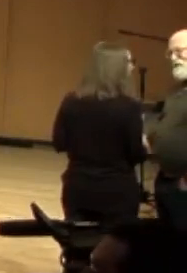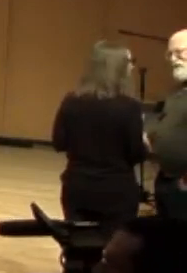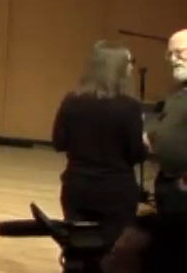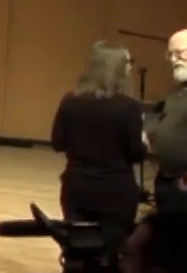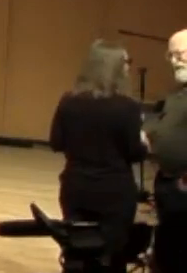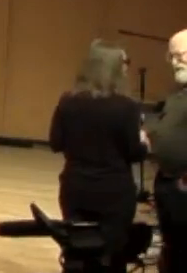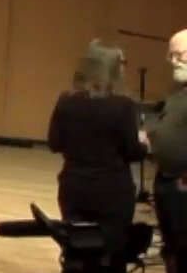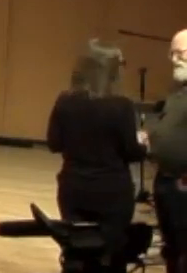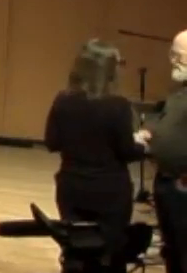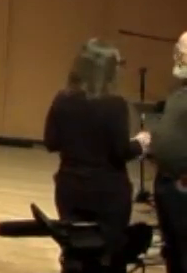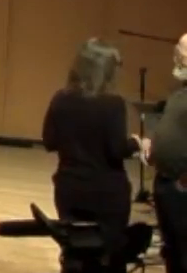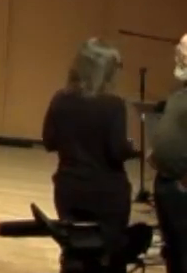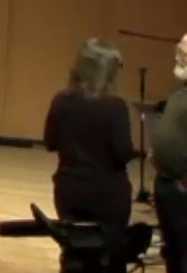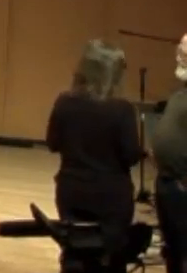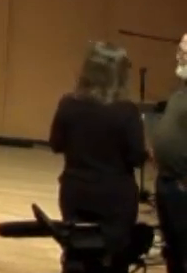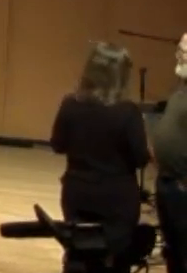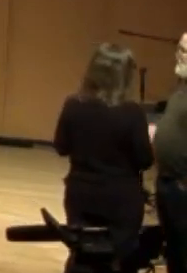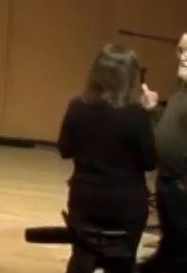start